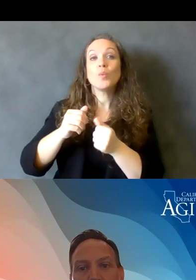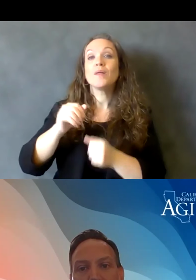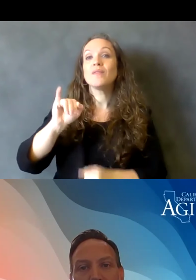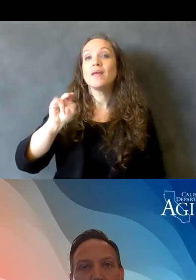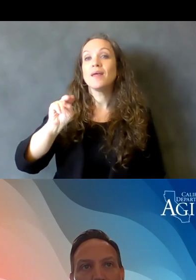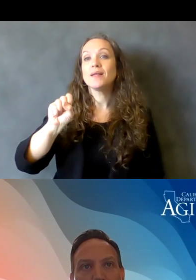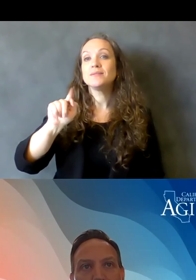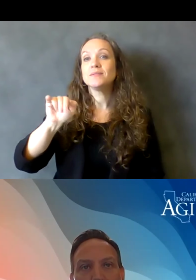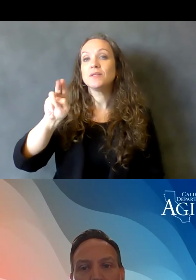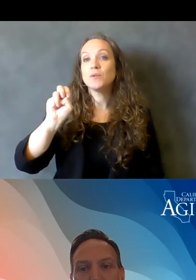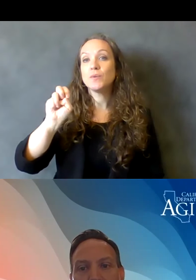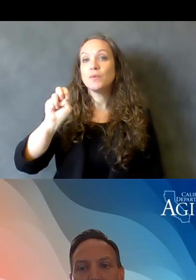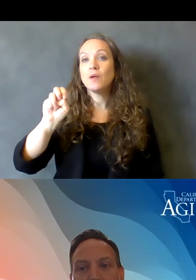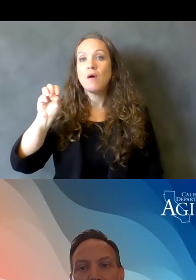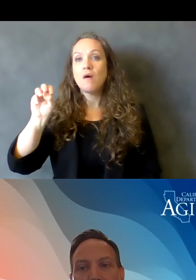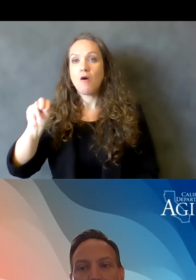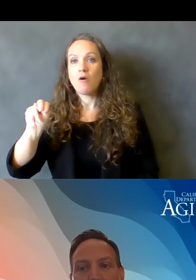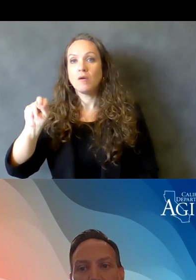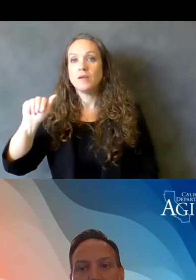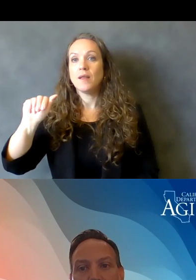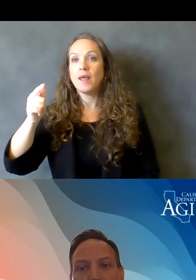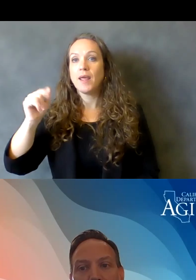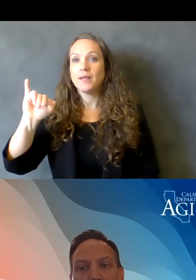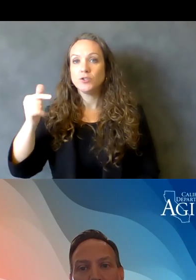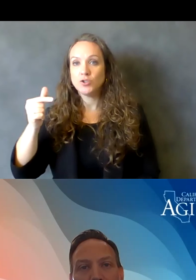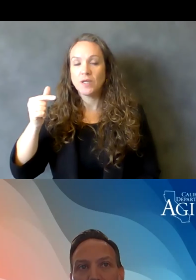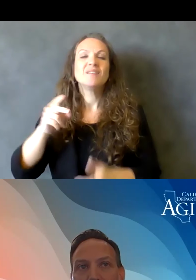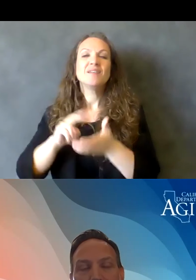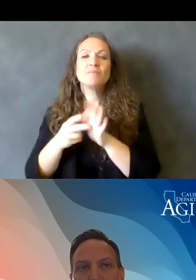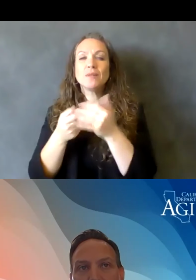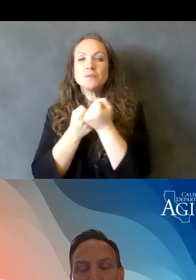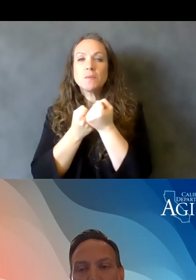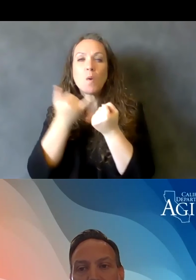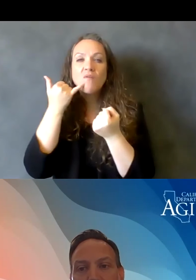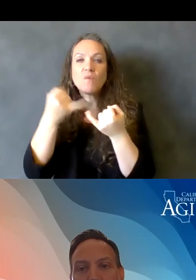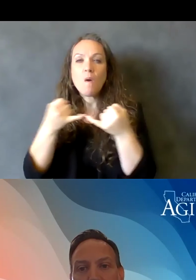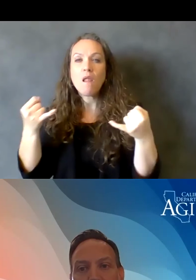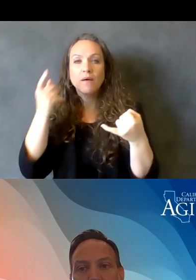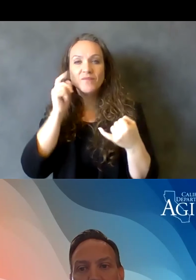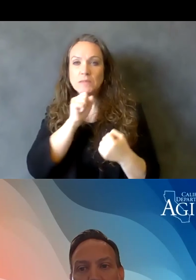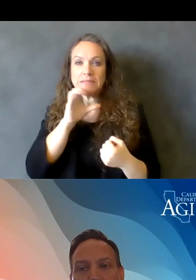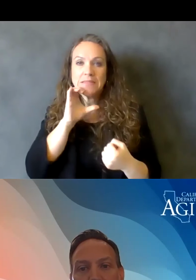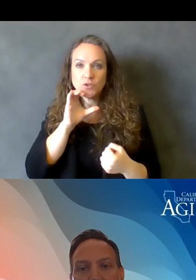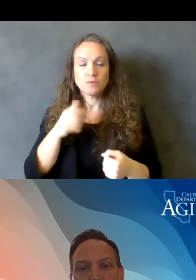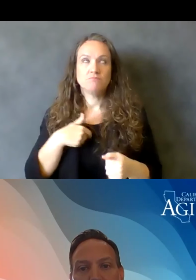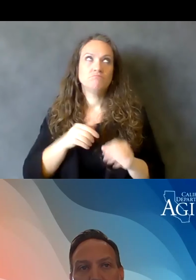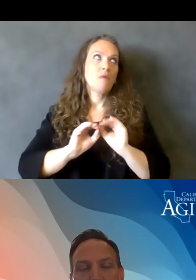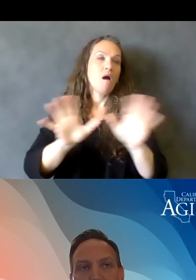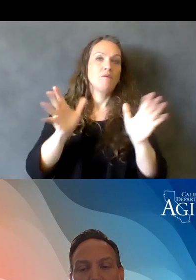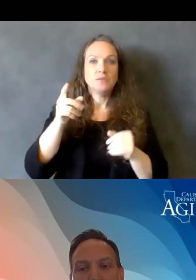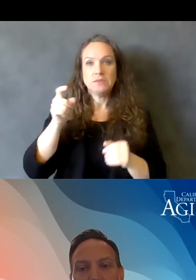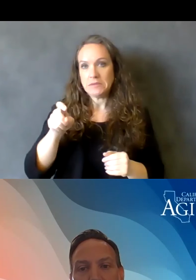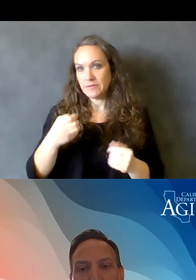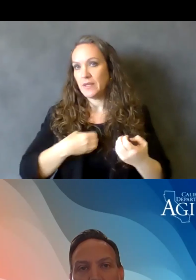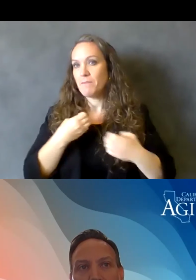Line, which is an emotional support counseling line for older adults. We clearly have seen a need for emotional support and counseling